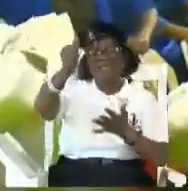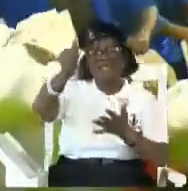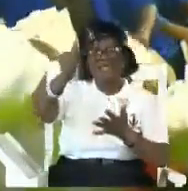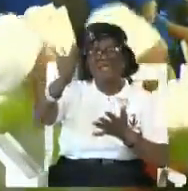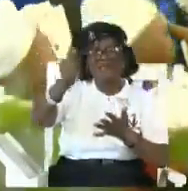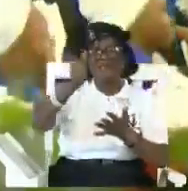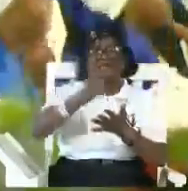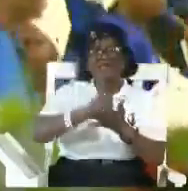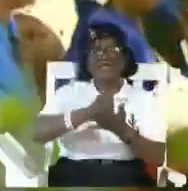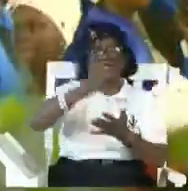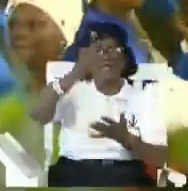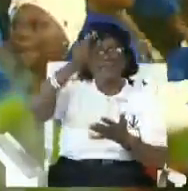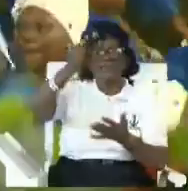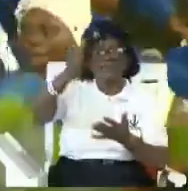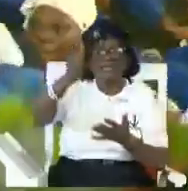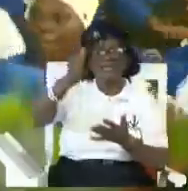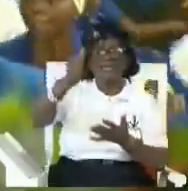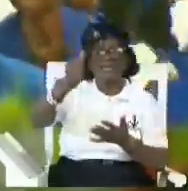Amen.